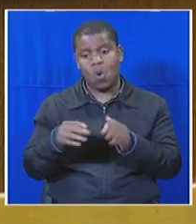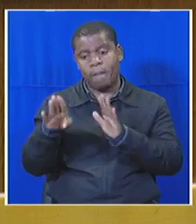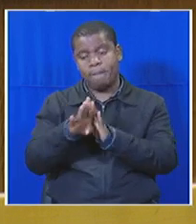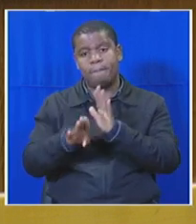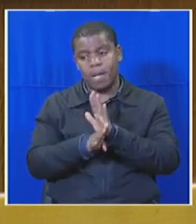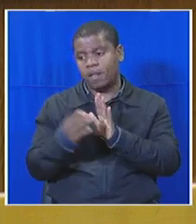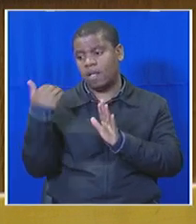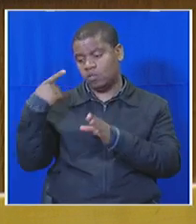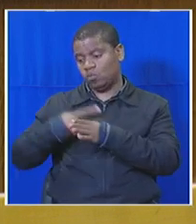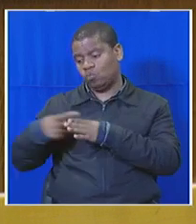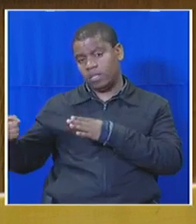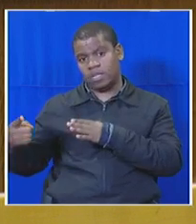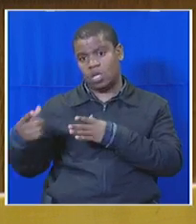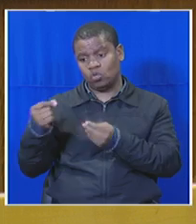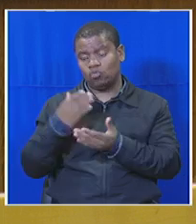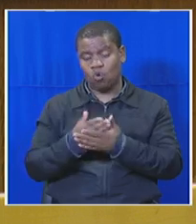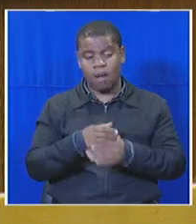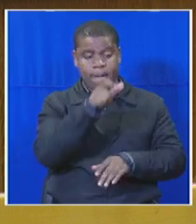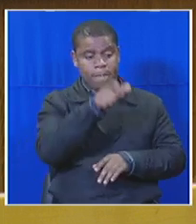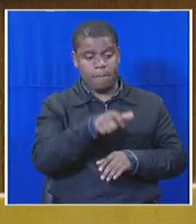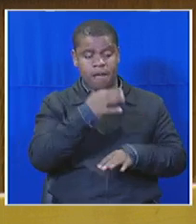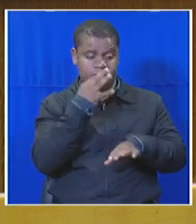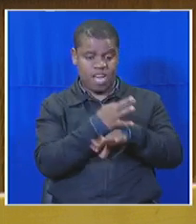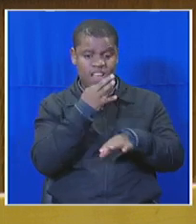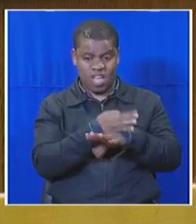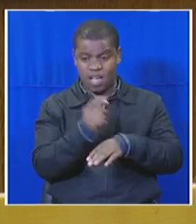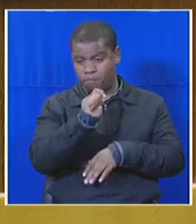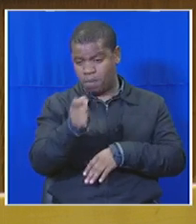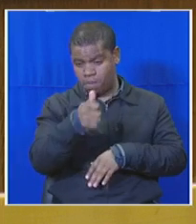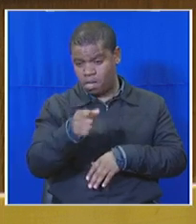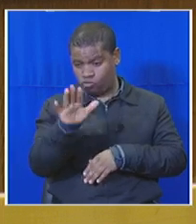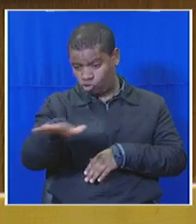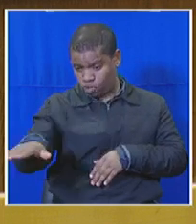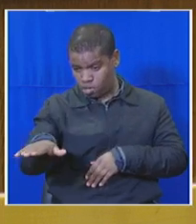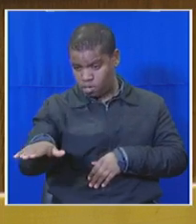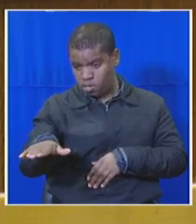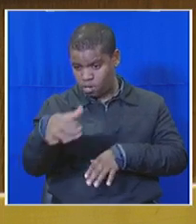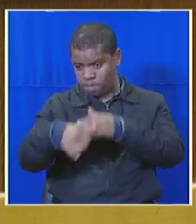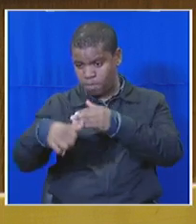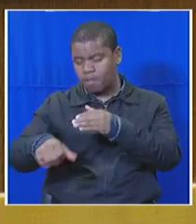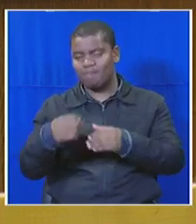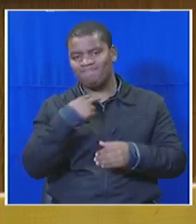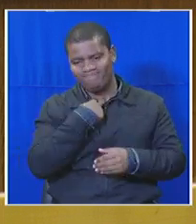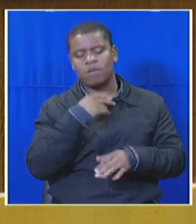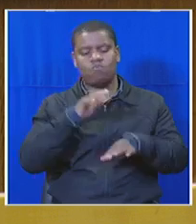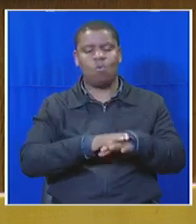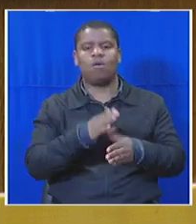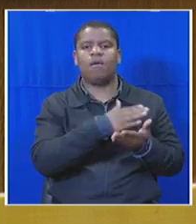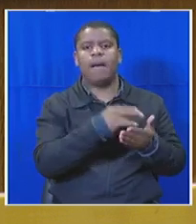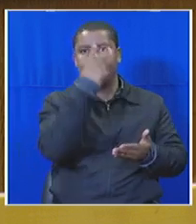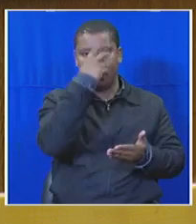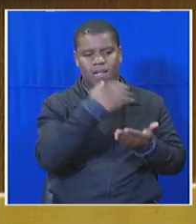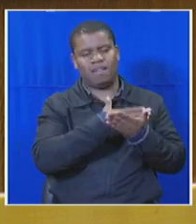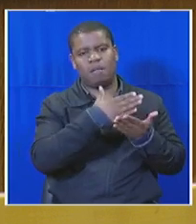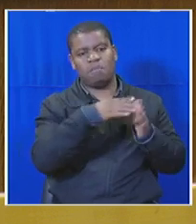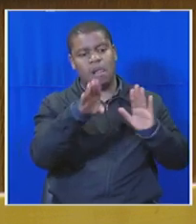President last week, of the blacklisting of defaulters or in the maintenance payments by the President, for the fact that it will assist